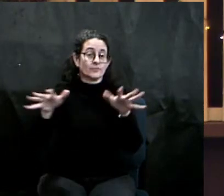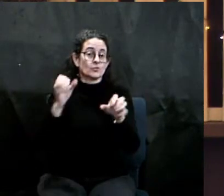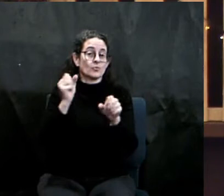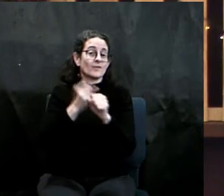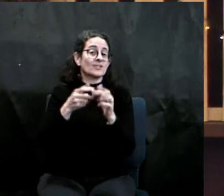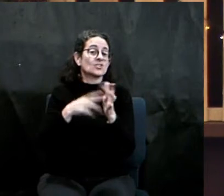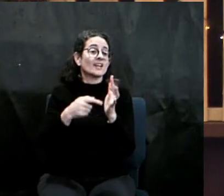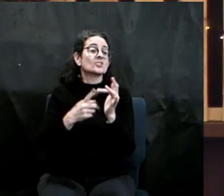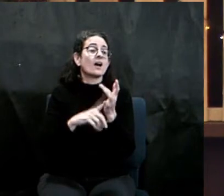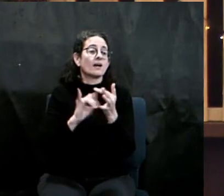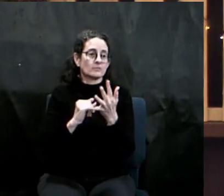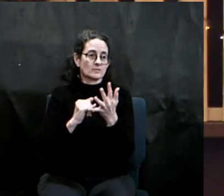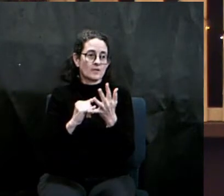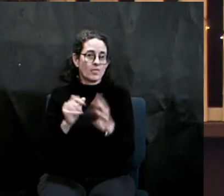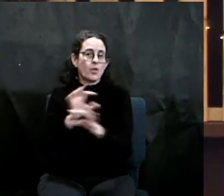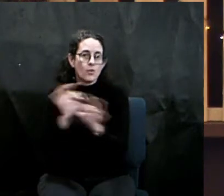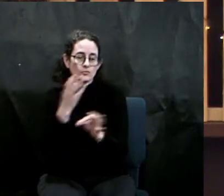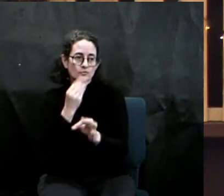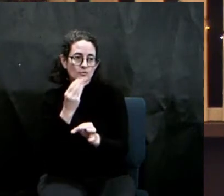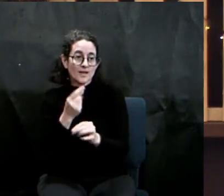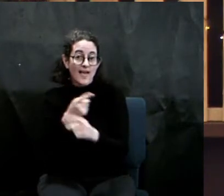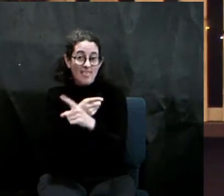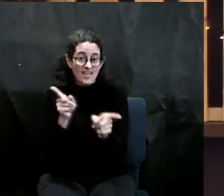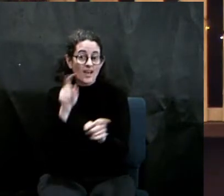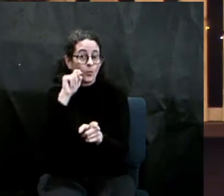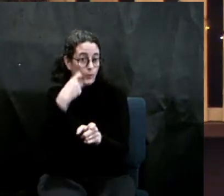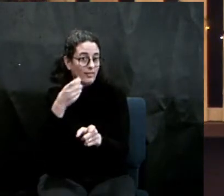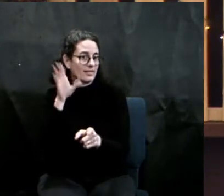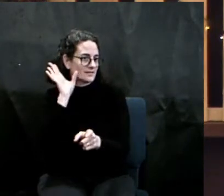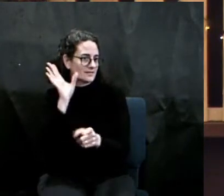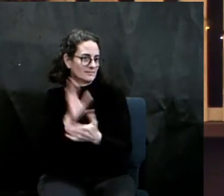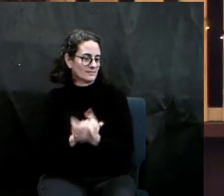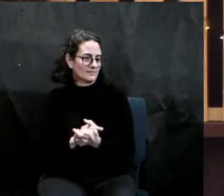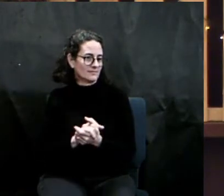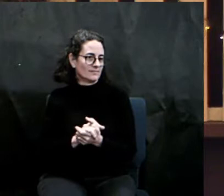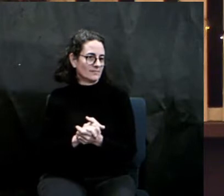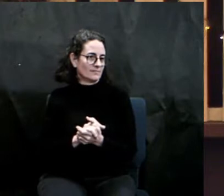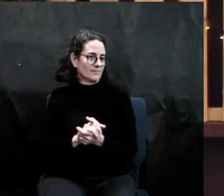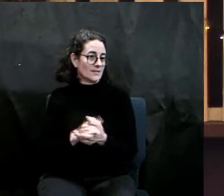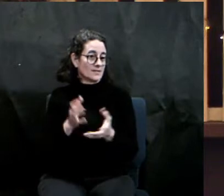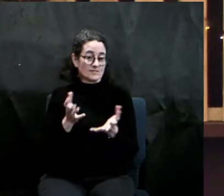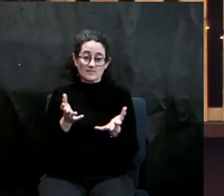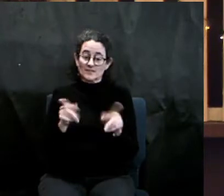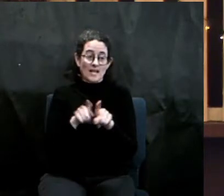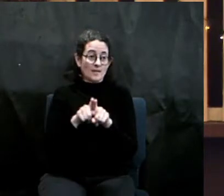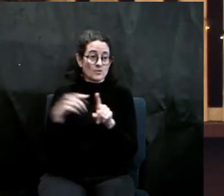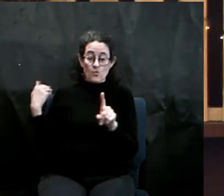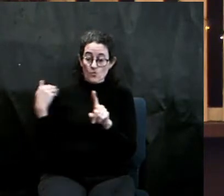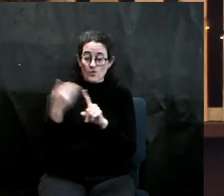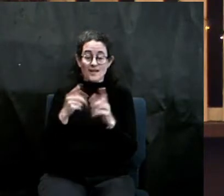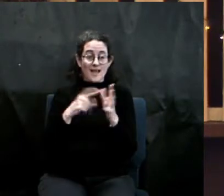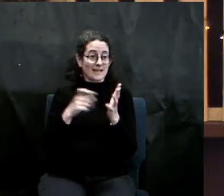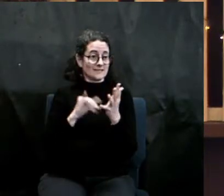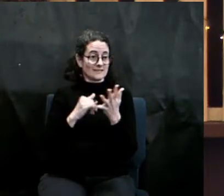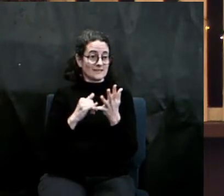will listen." Again, this is exactly what we're seeing all throughout Acts. Paul arrives in a place,